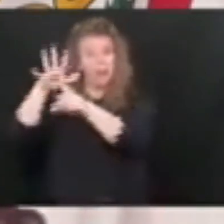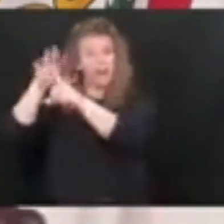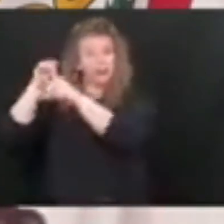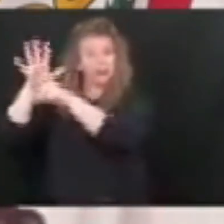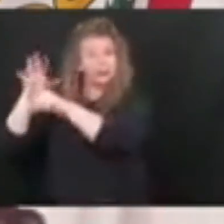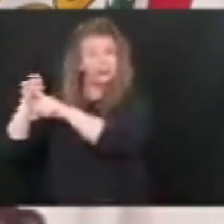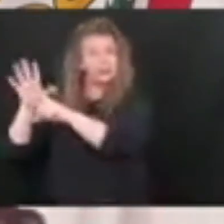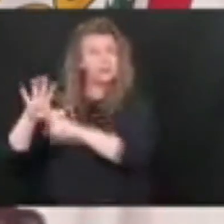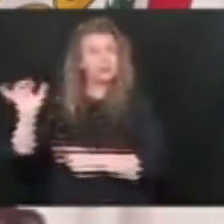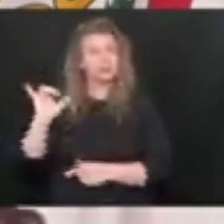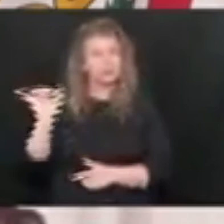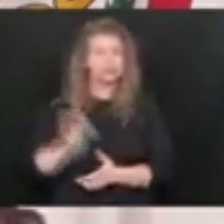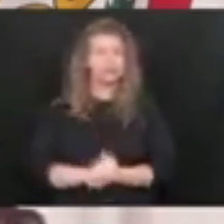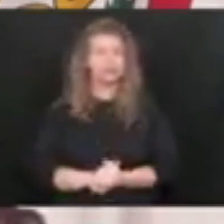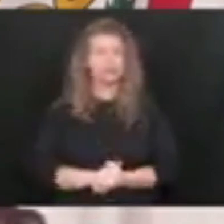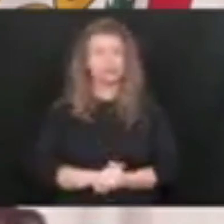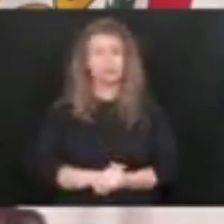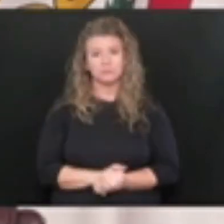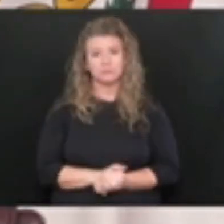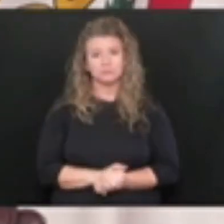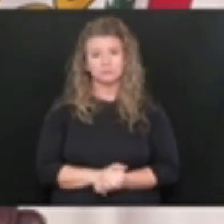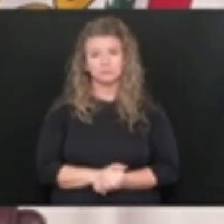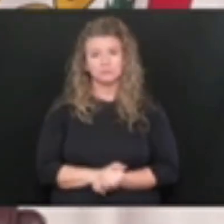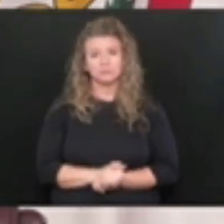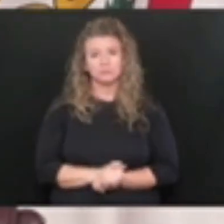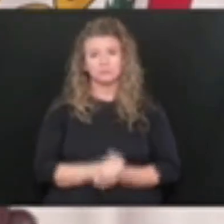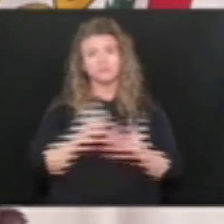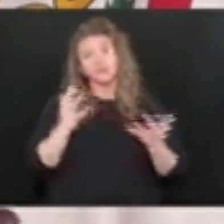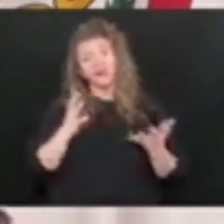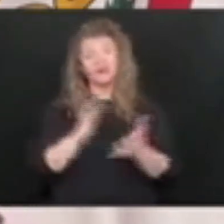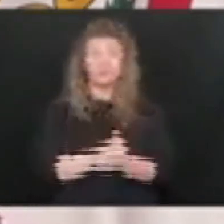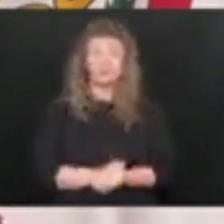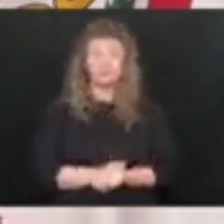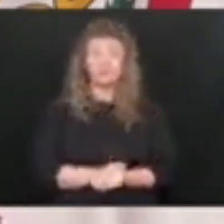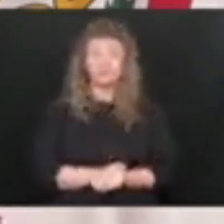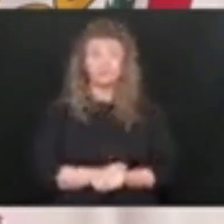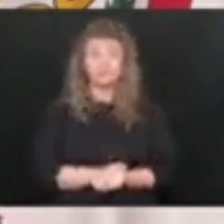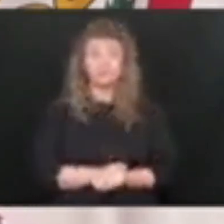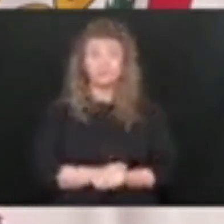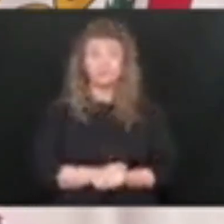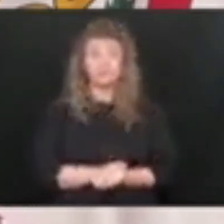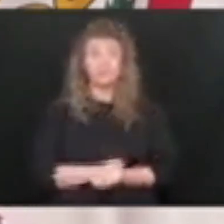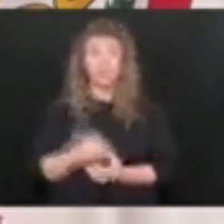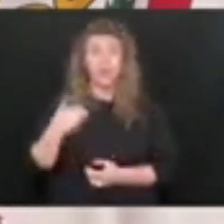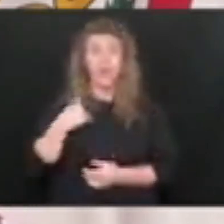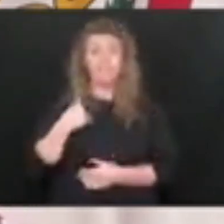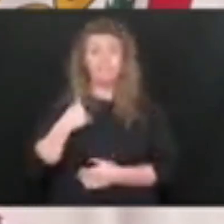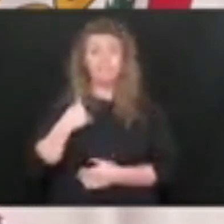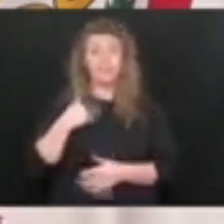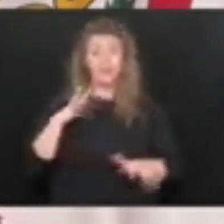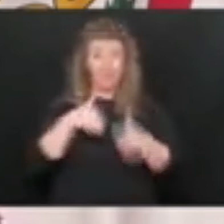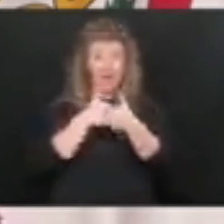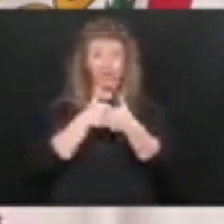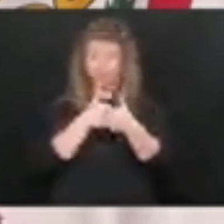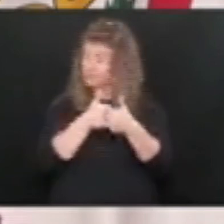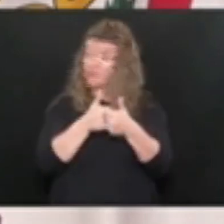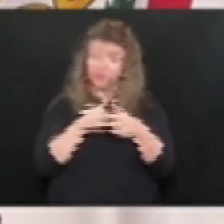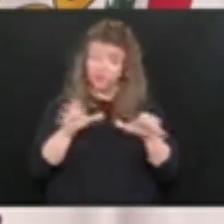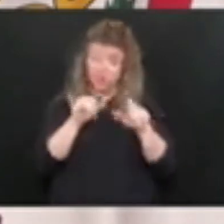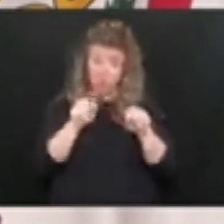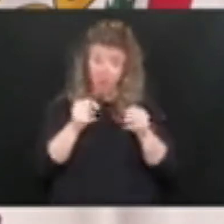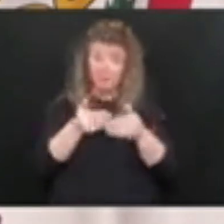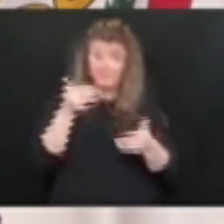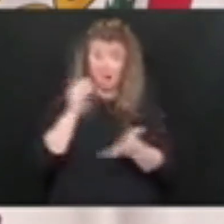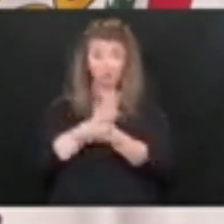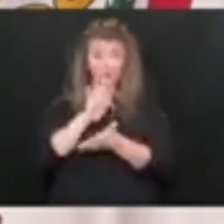as well. So nevertheless, Mark, we've got a challenge to get it done before the end